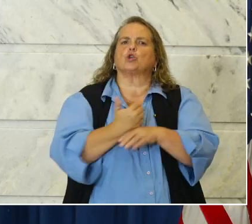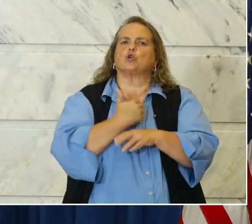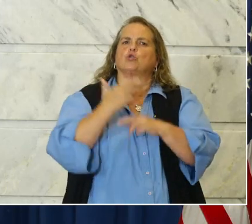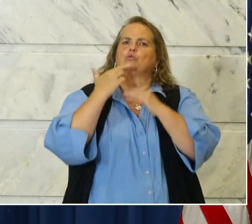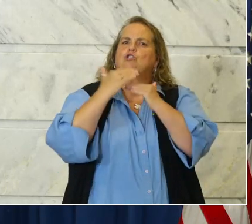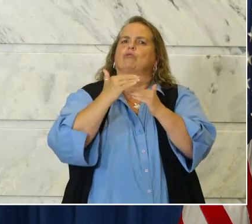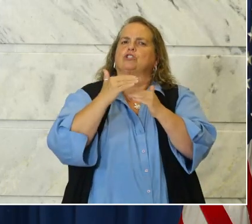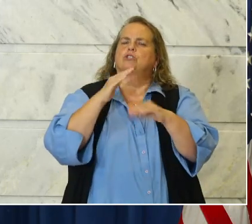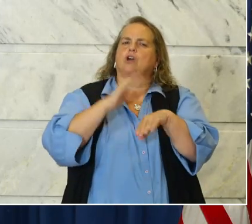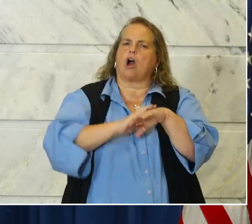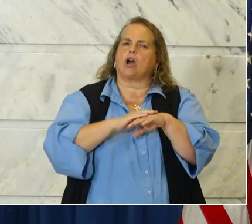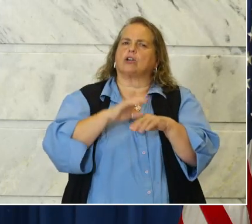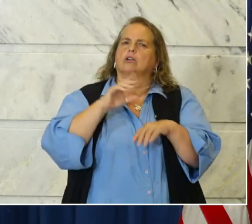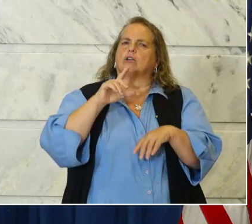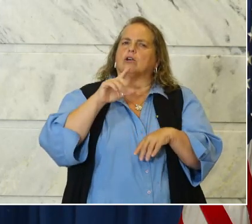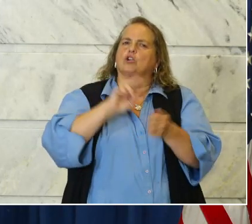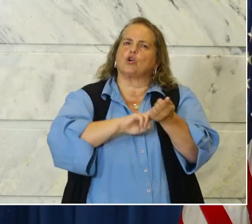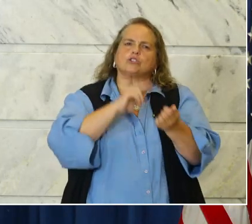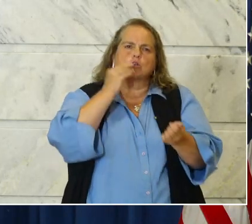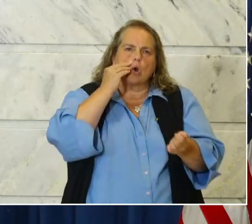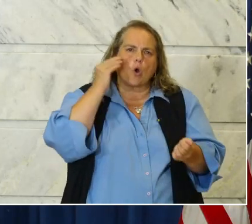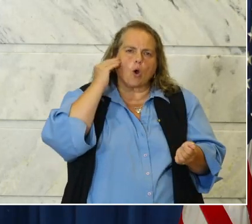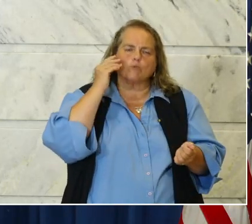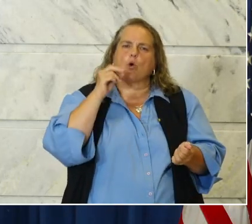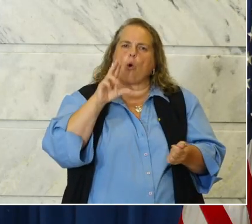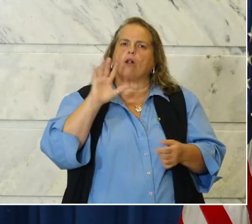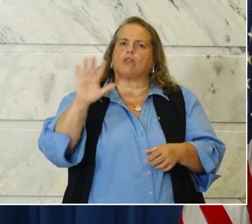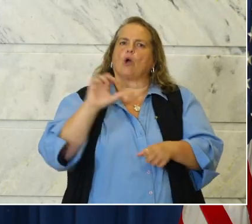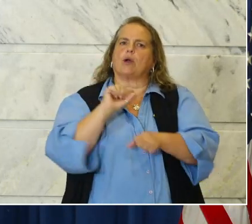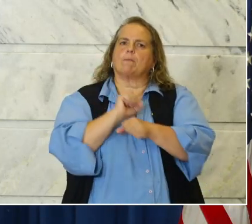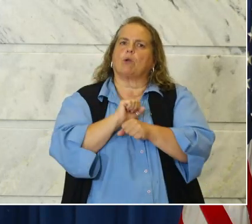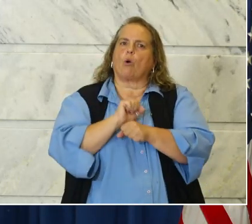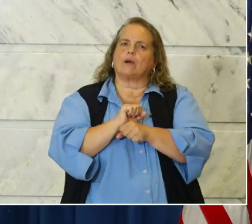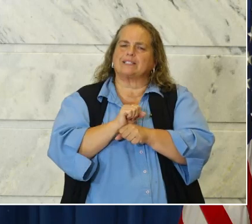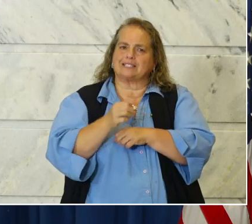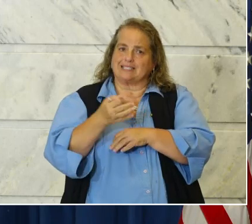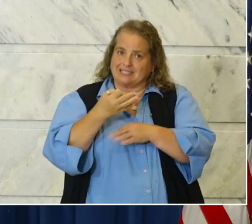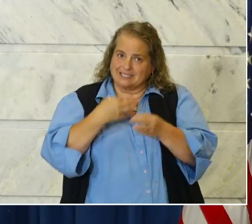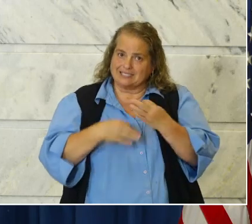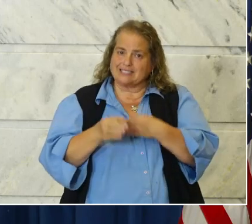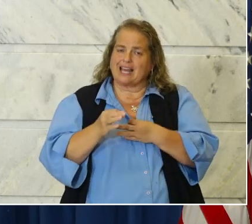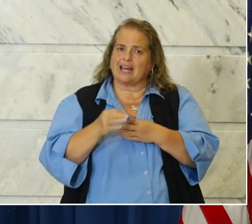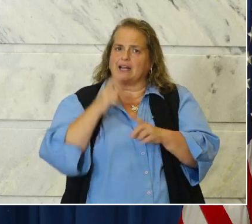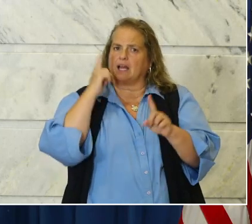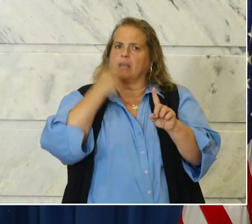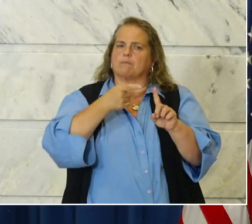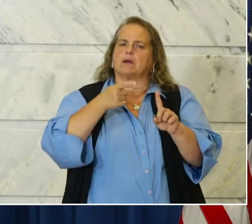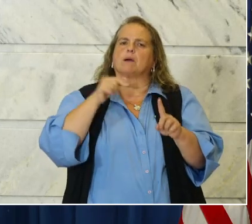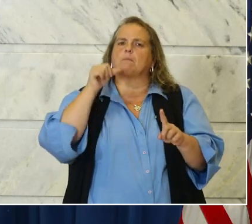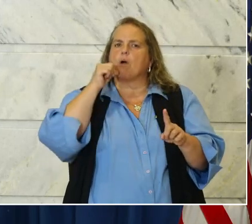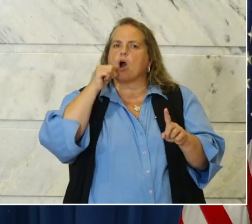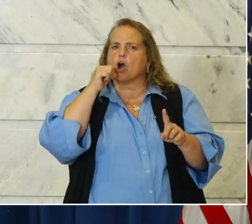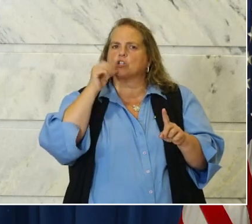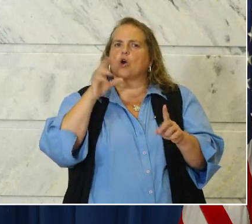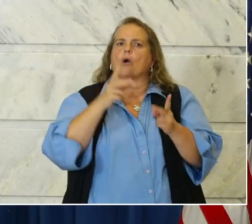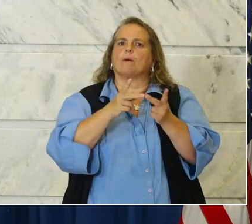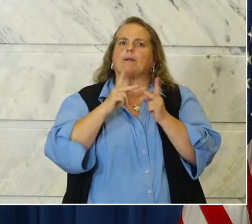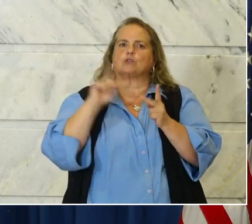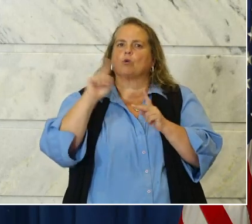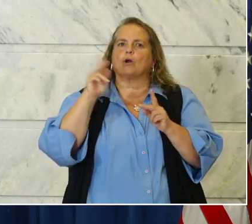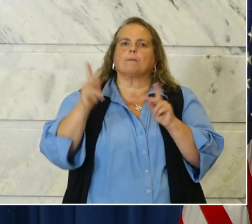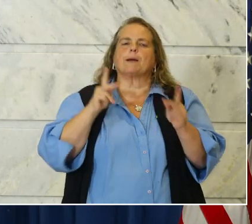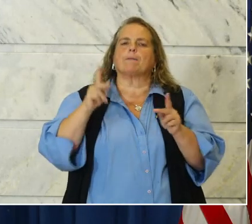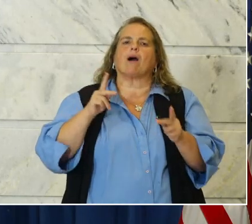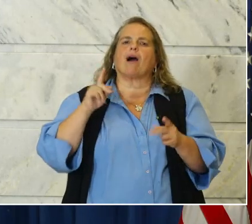restrictions on long-term care facilities or their employees, instead aiming at bars or places where people have been